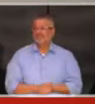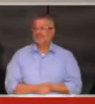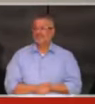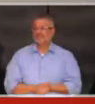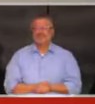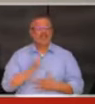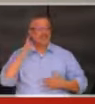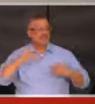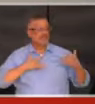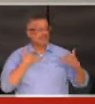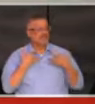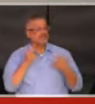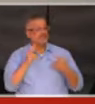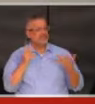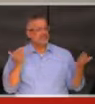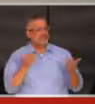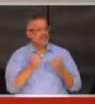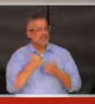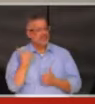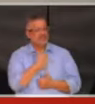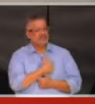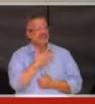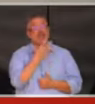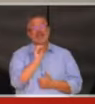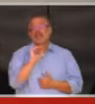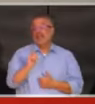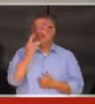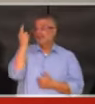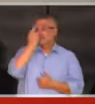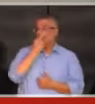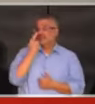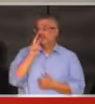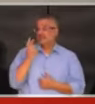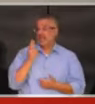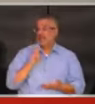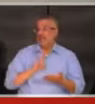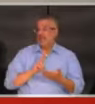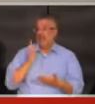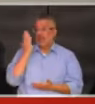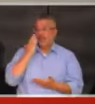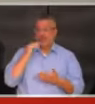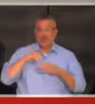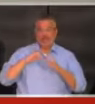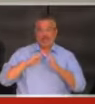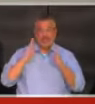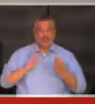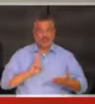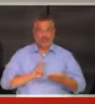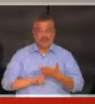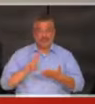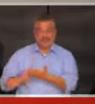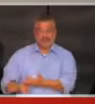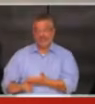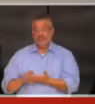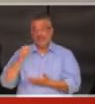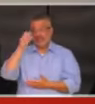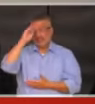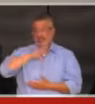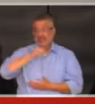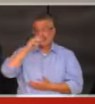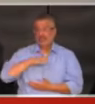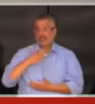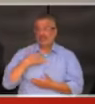I'm excited that the governor's here with us, and that's why we're going on to the second part, because you know he's in the house. Ladies and gentlemen, I want to